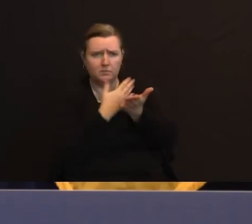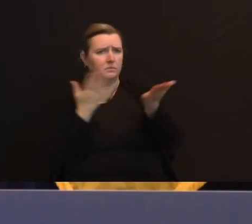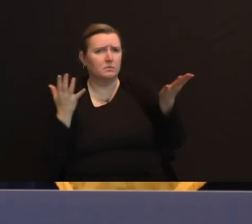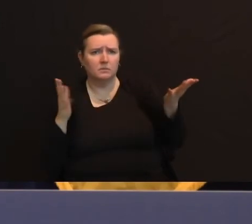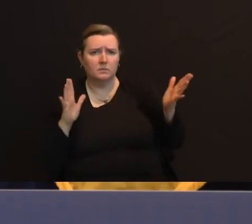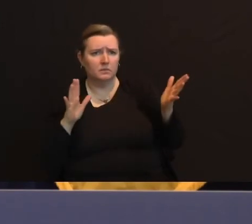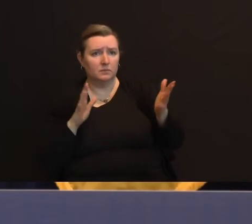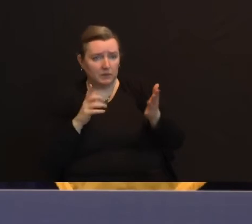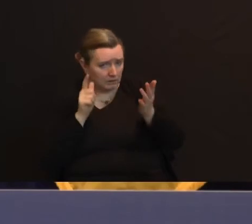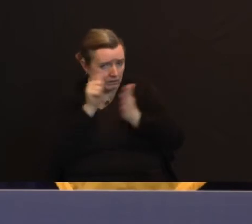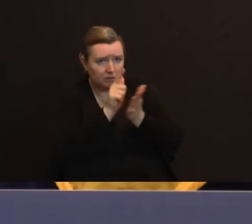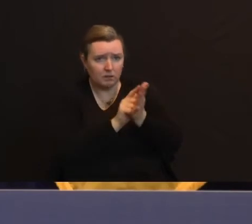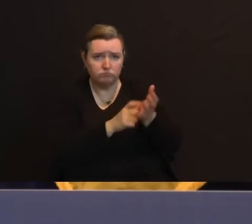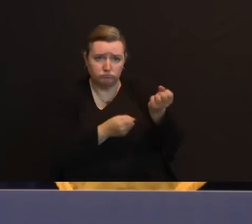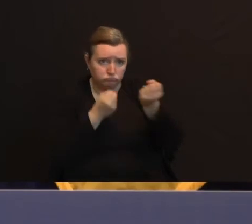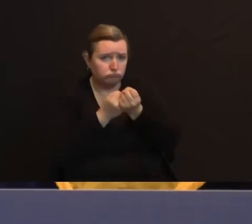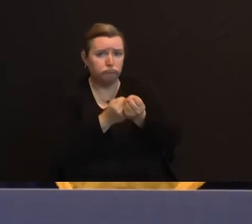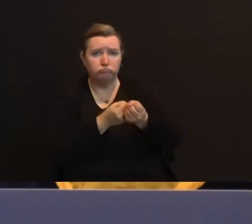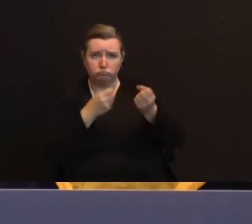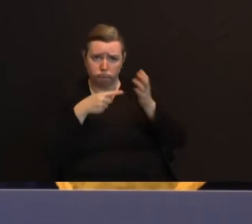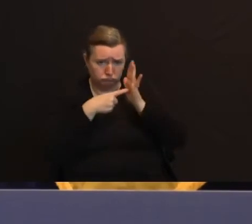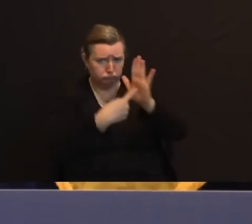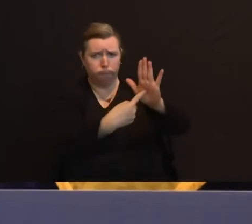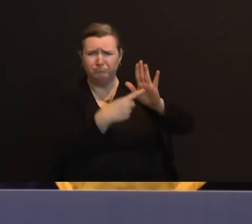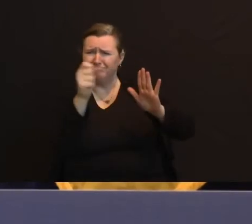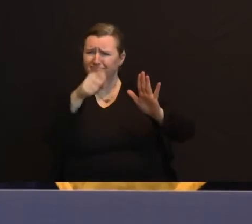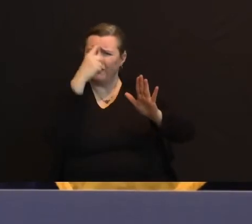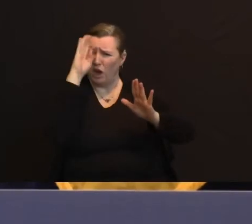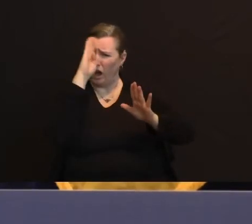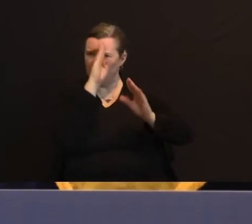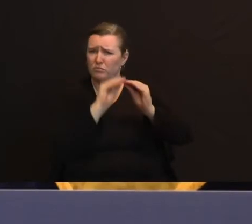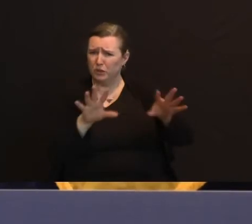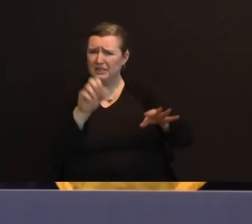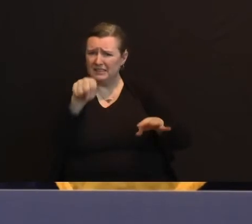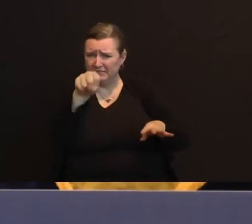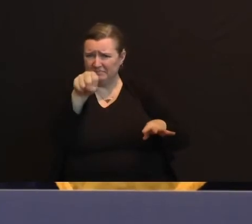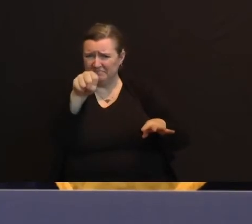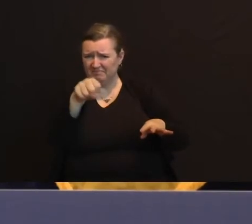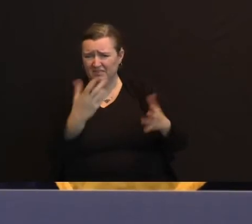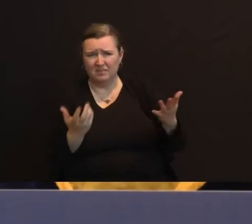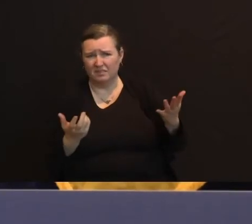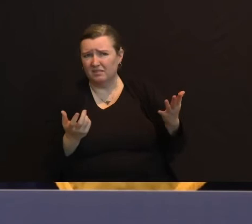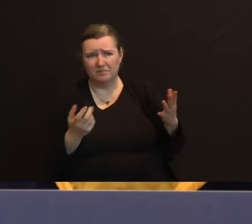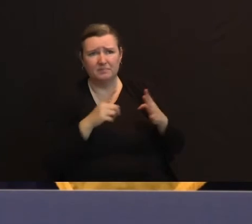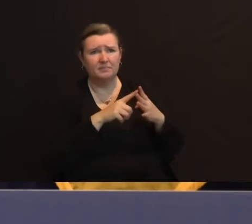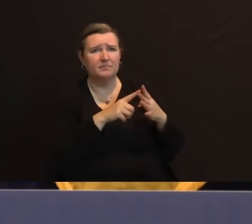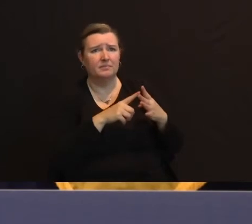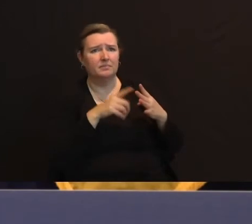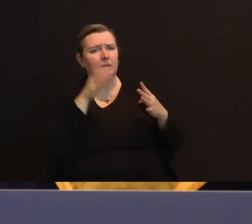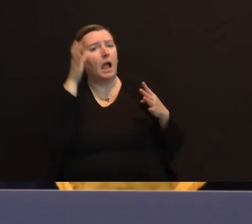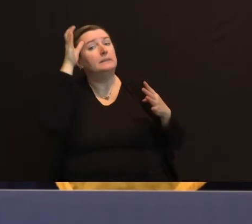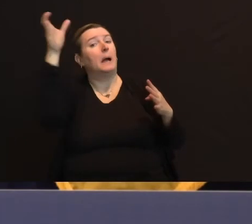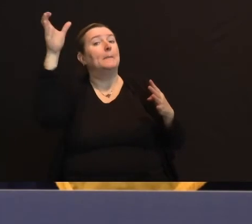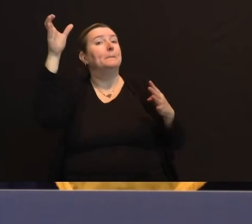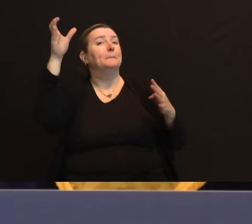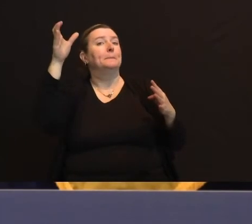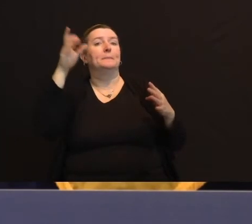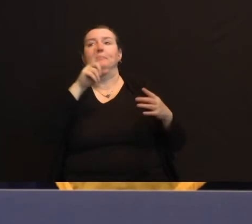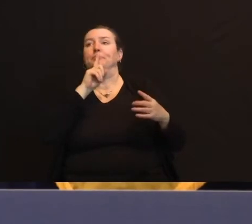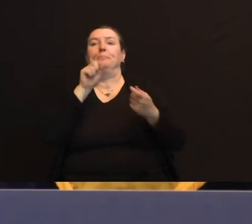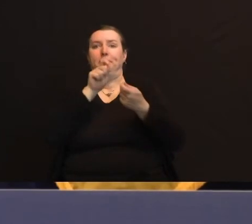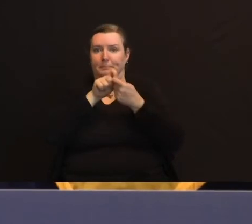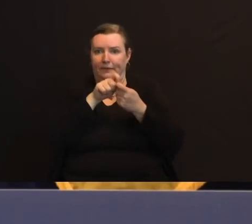the notion of transparency and full reporting as a conceptual matter without speaking specifically about the bill, I